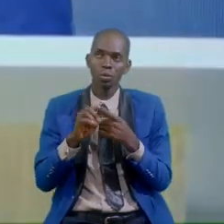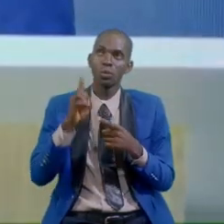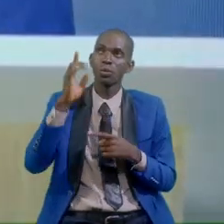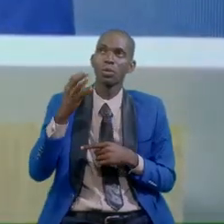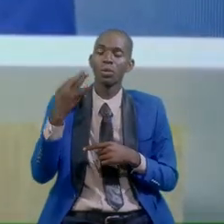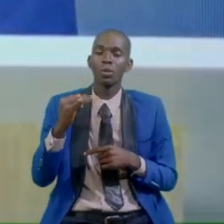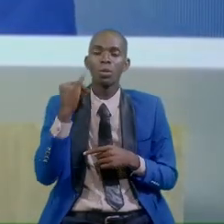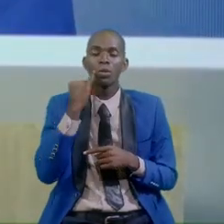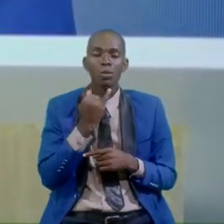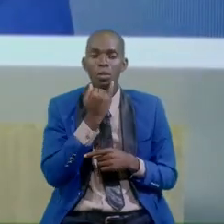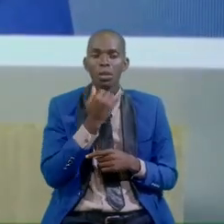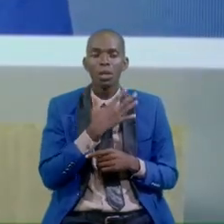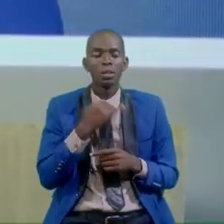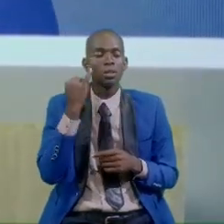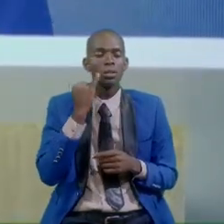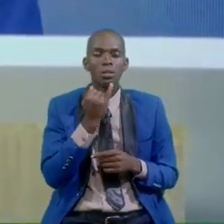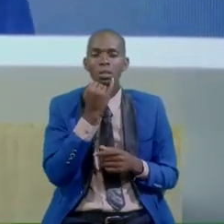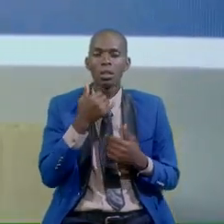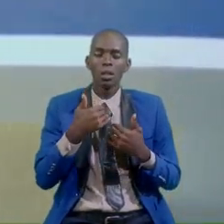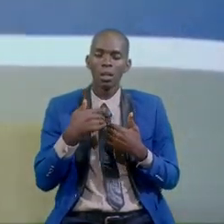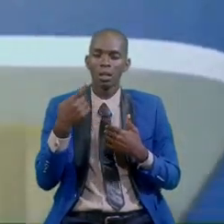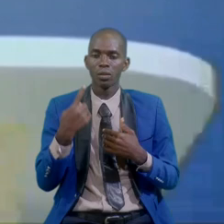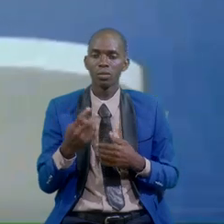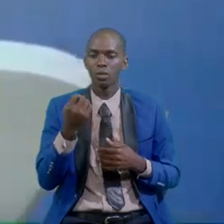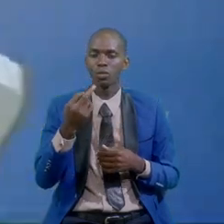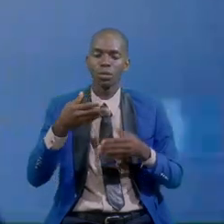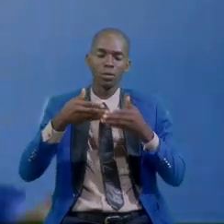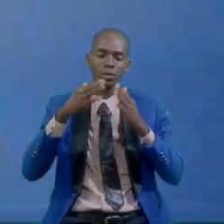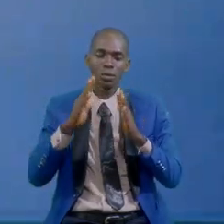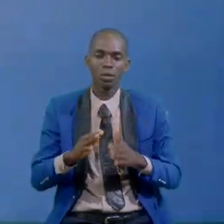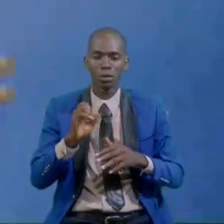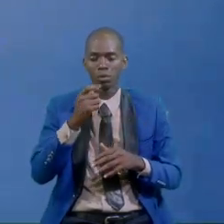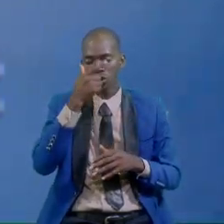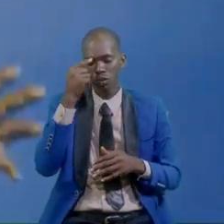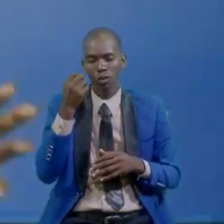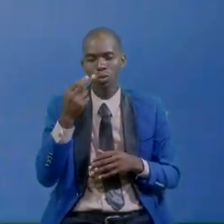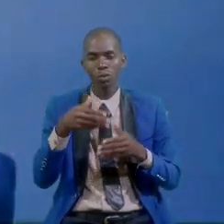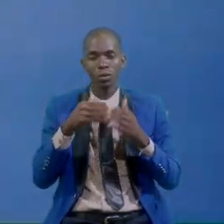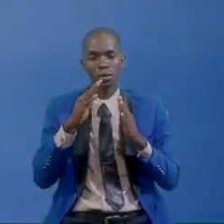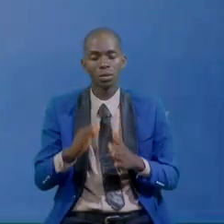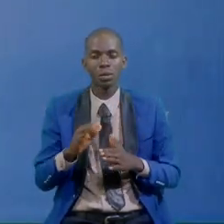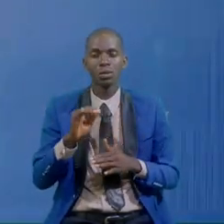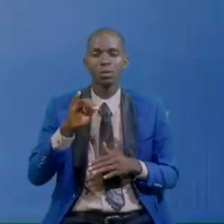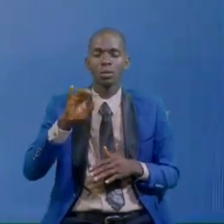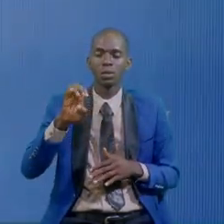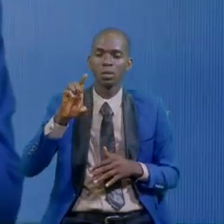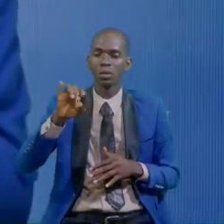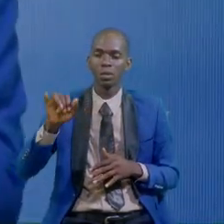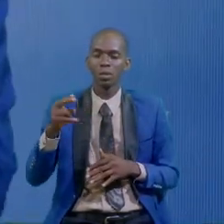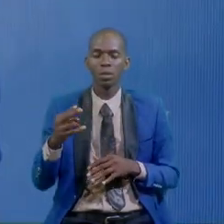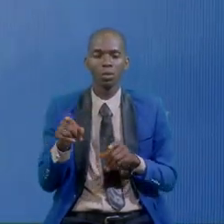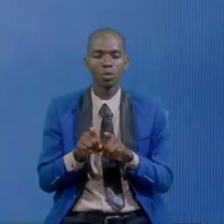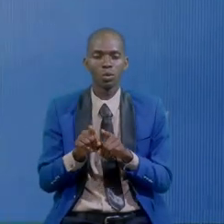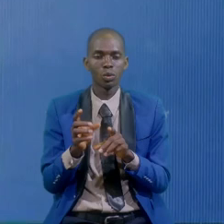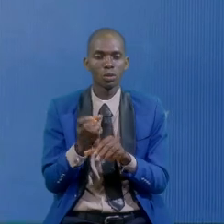the 12 patriarchs. And because of those 12 patriarchs, he took 12 stones according to